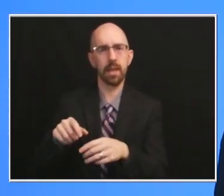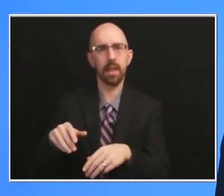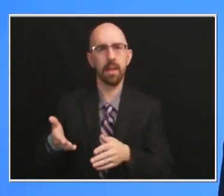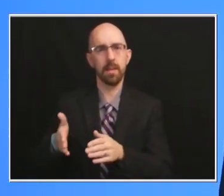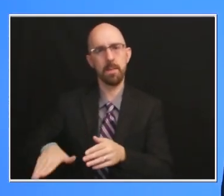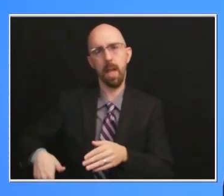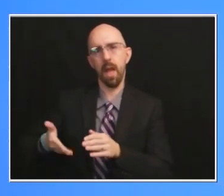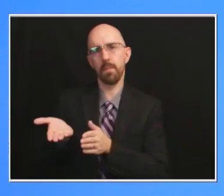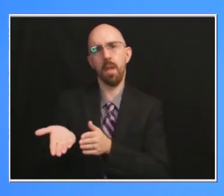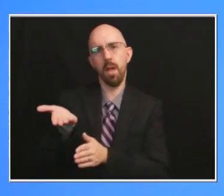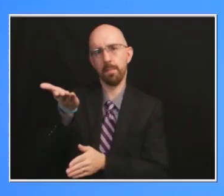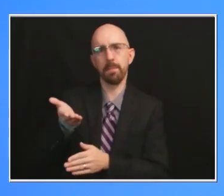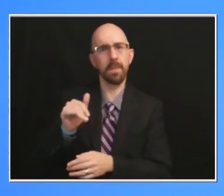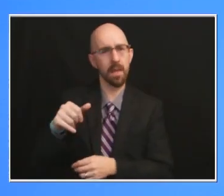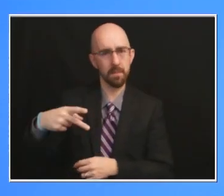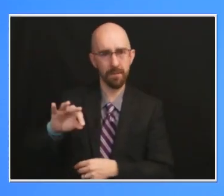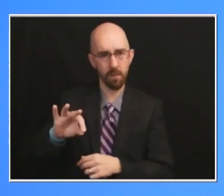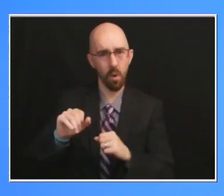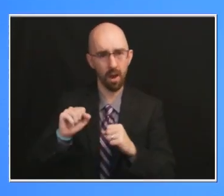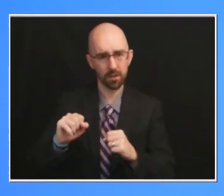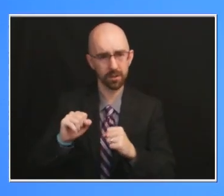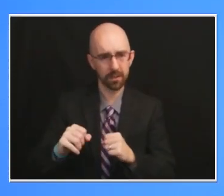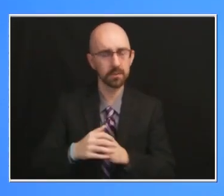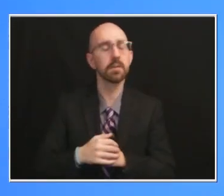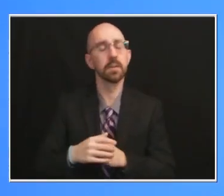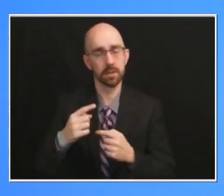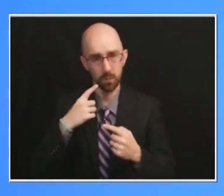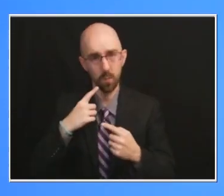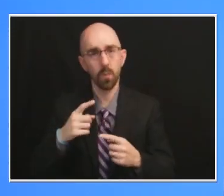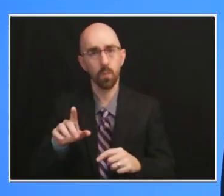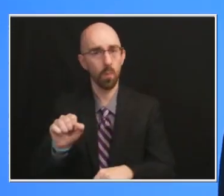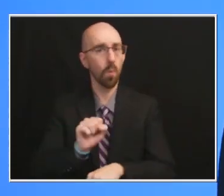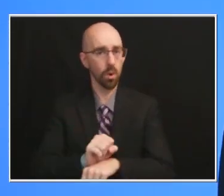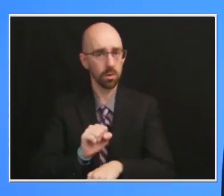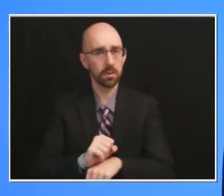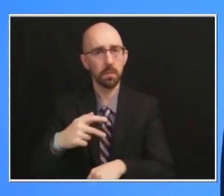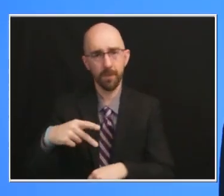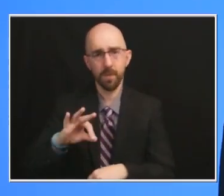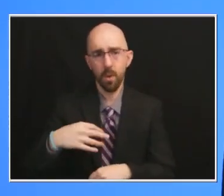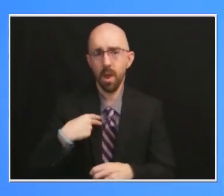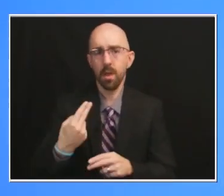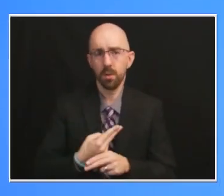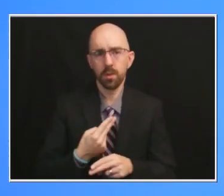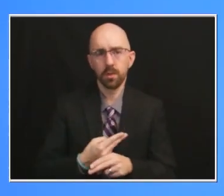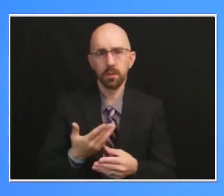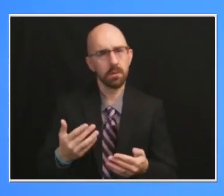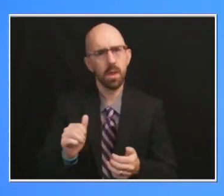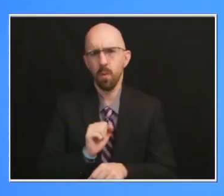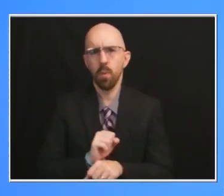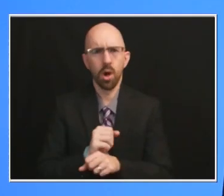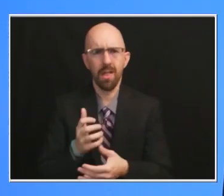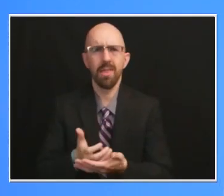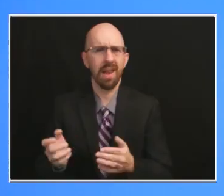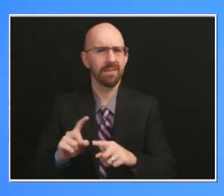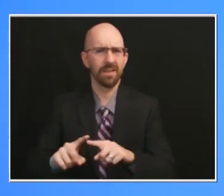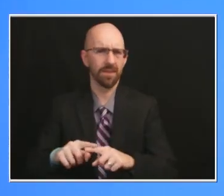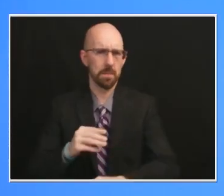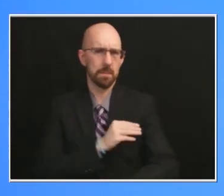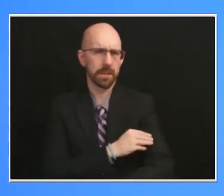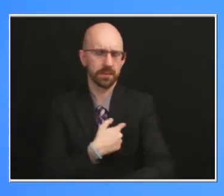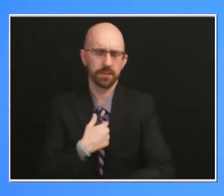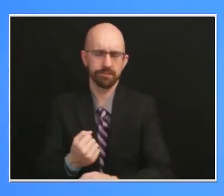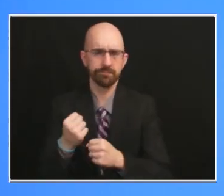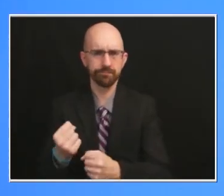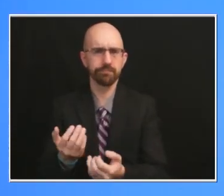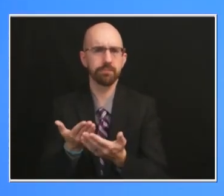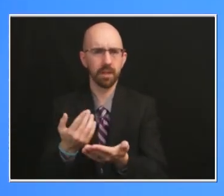And that's a pelvic floor exercise? It does work the pelvic floor. I use it, it works a whole lot of different muscles. I strongly use it for the glutes